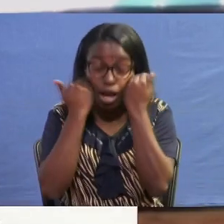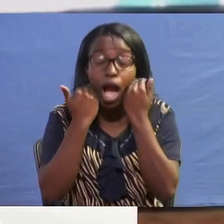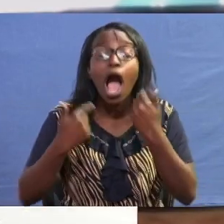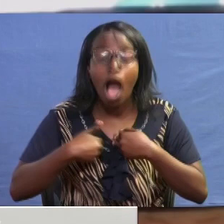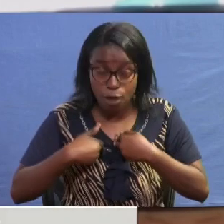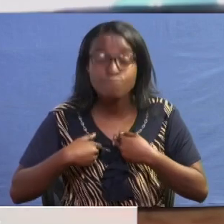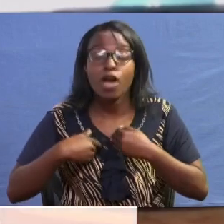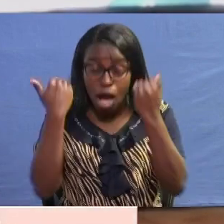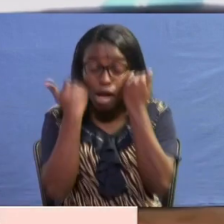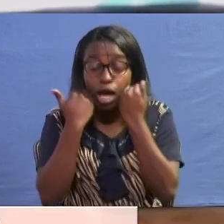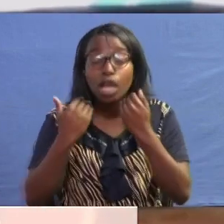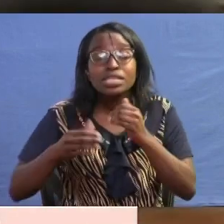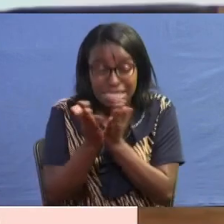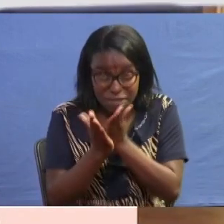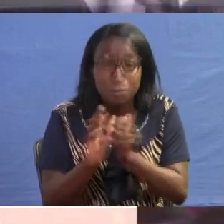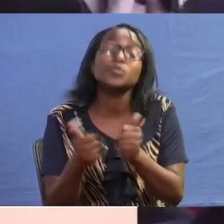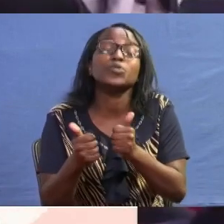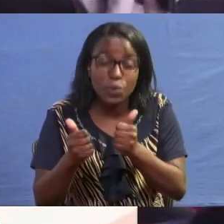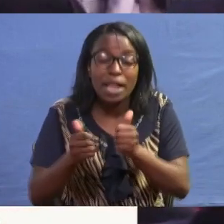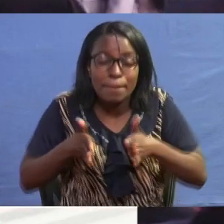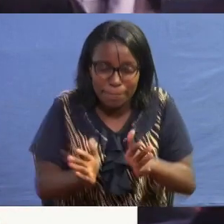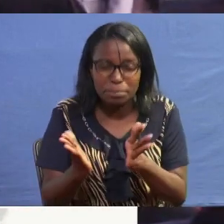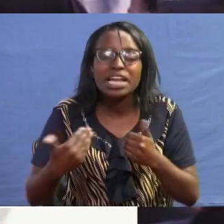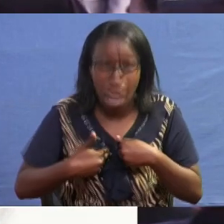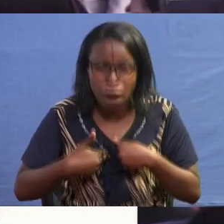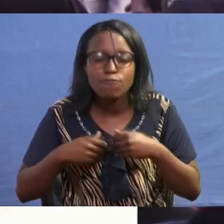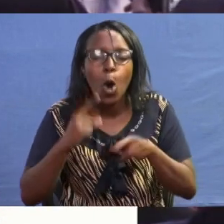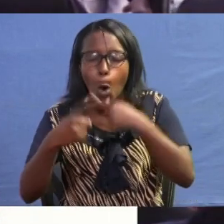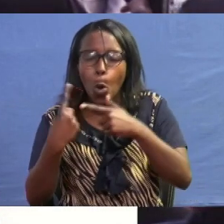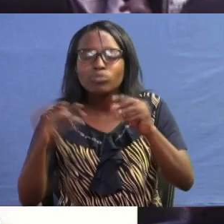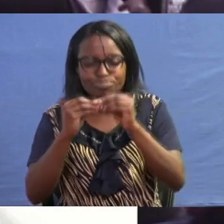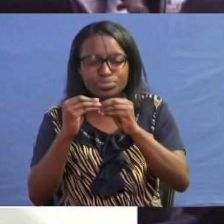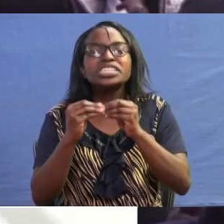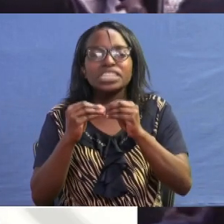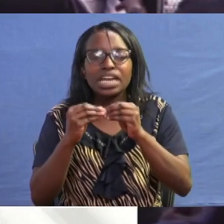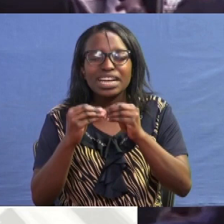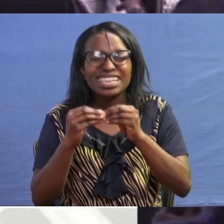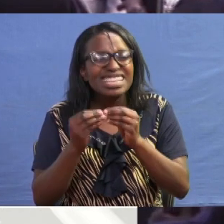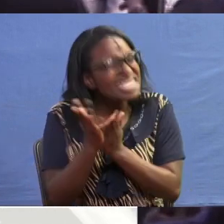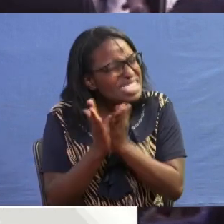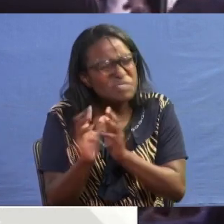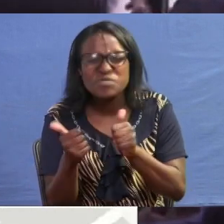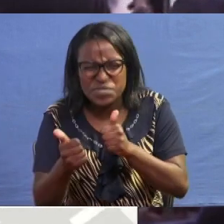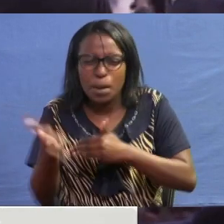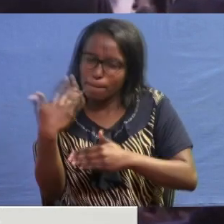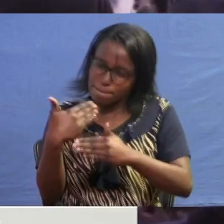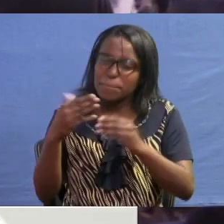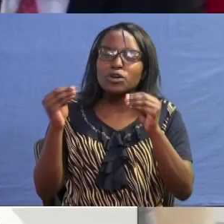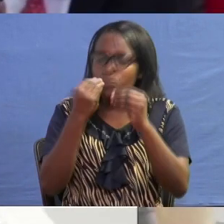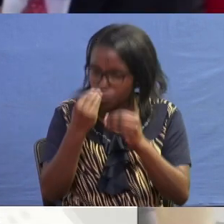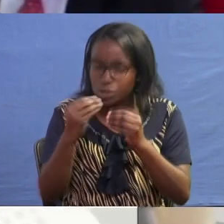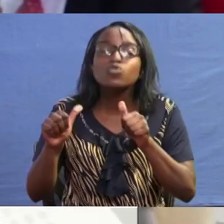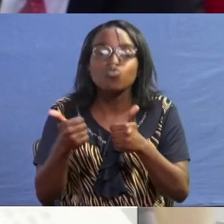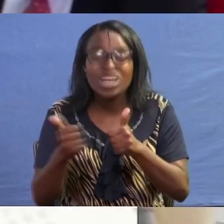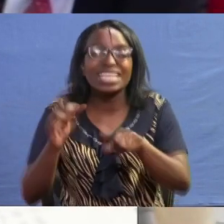of judicial service to the public were discussed. The meeting also served as a platform to review feedback from court users